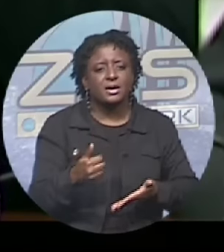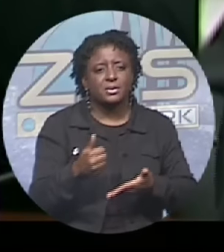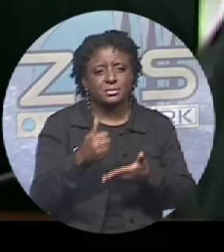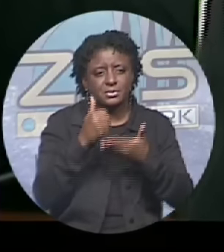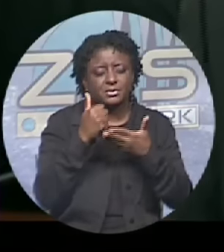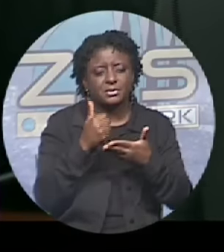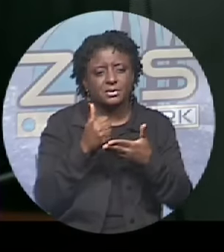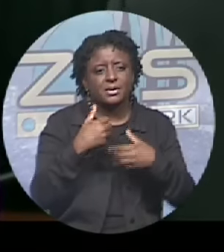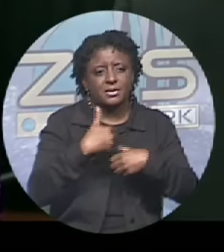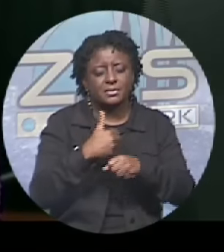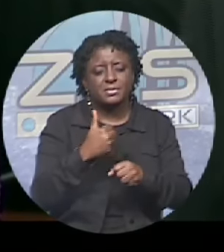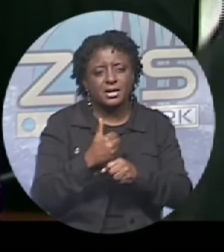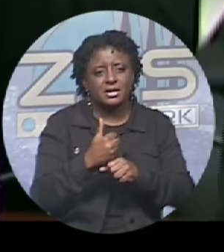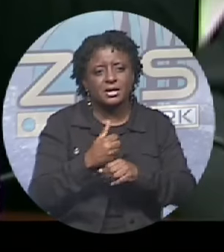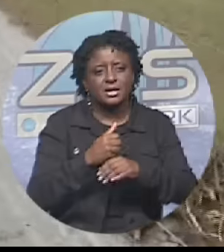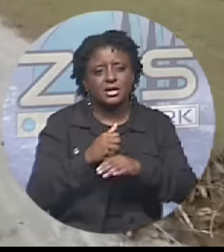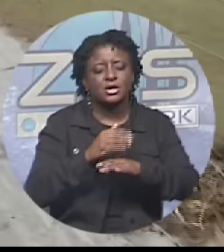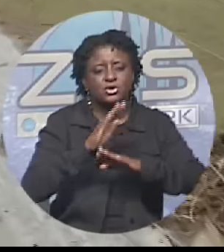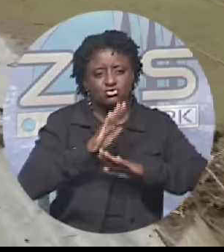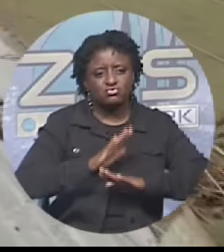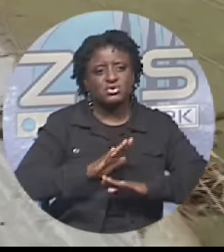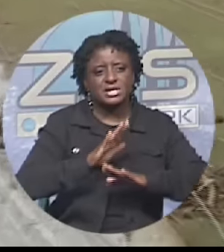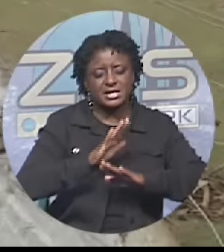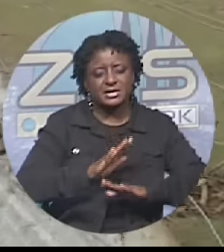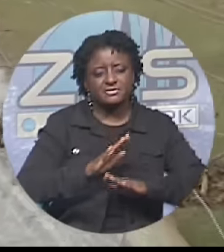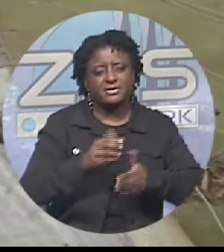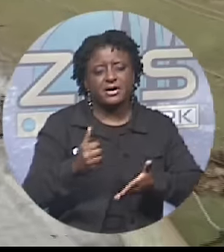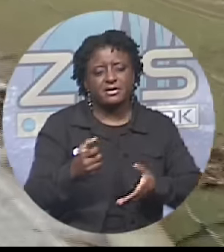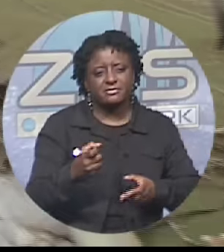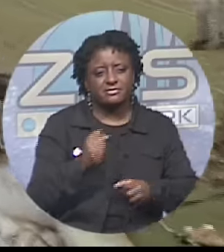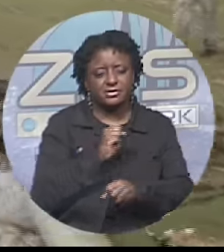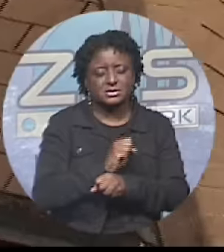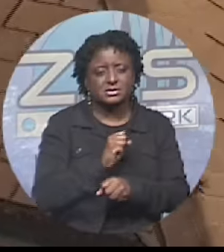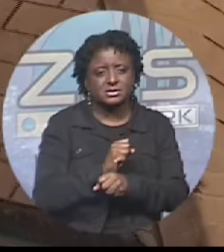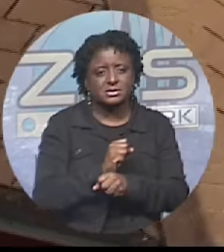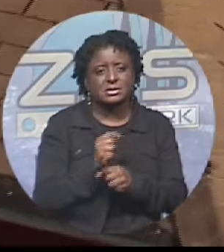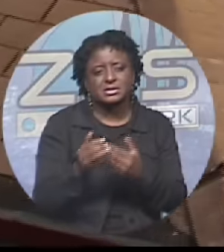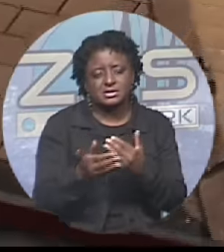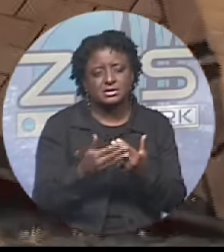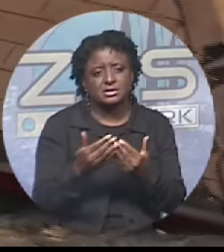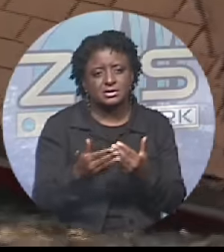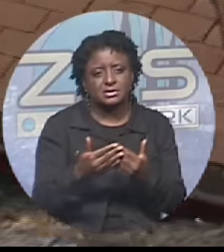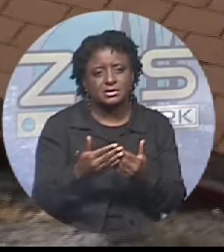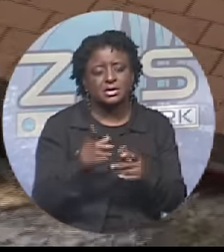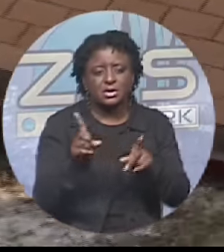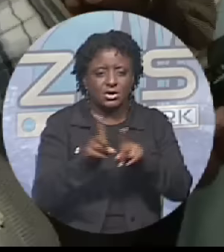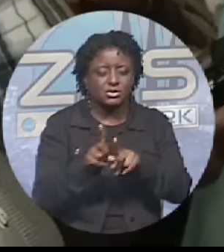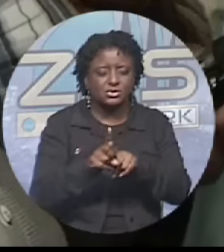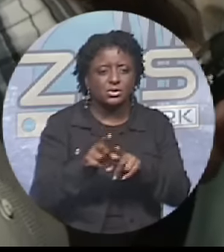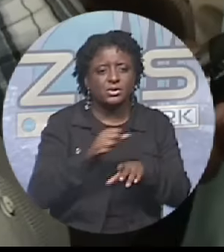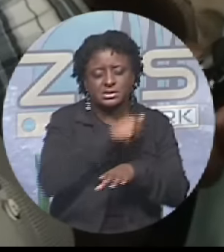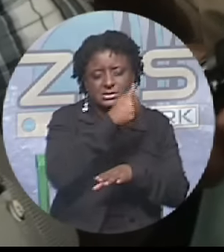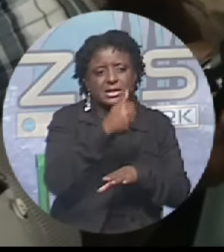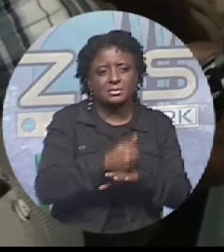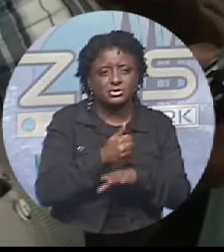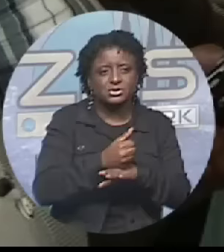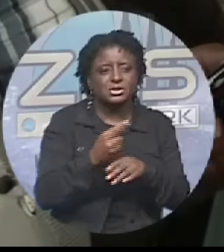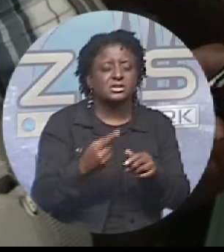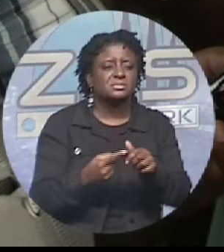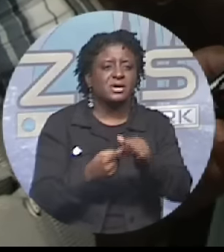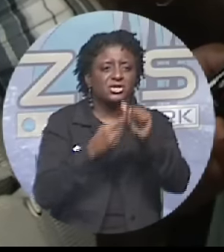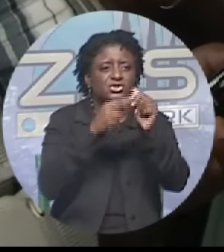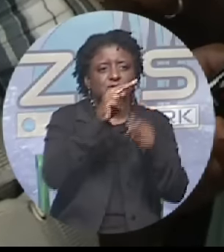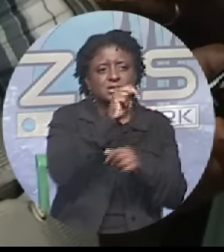Speaker, relief excellent. Mr. Christie says they will also be establishing and announcing a special NEMA fund. That will